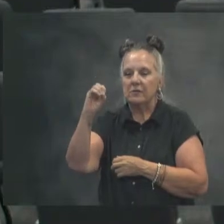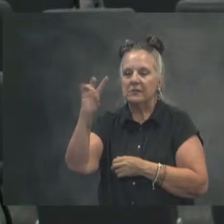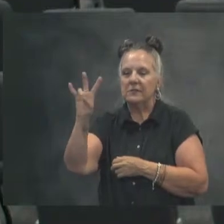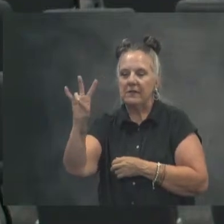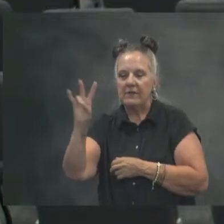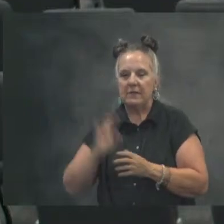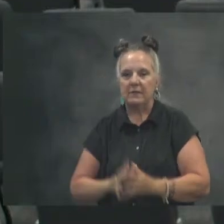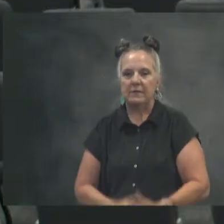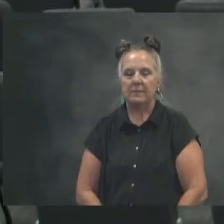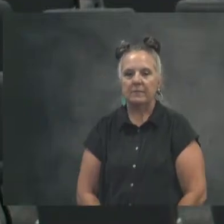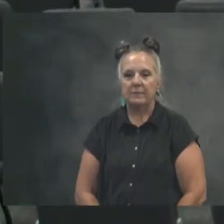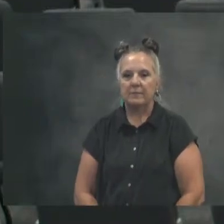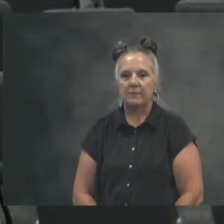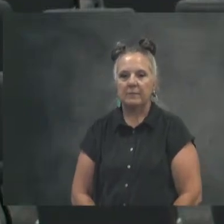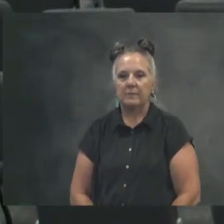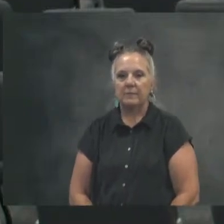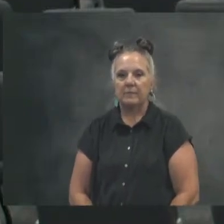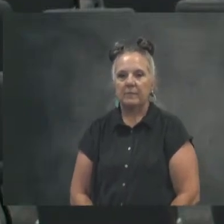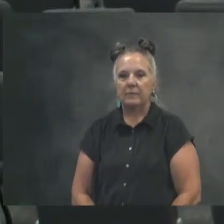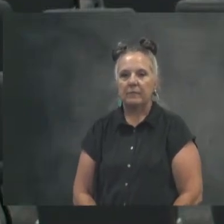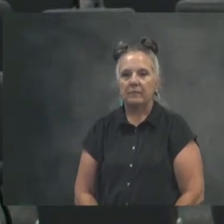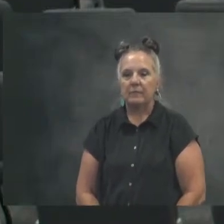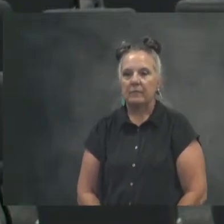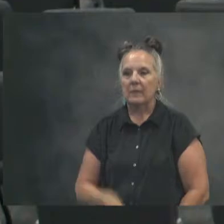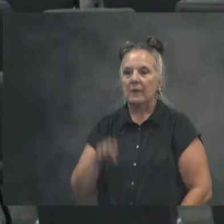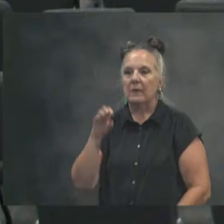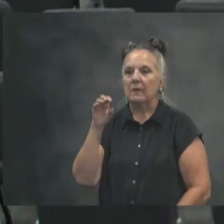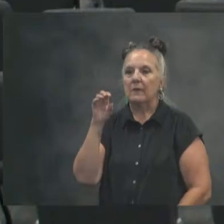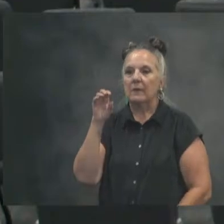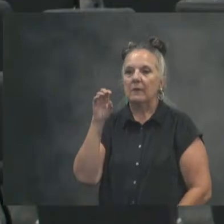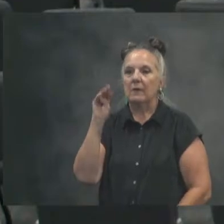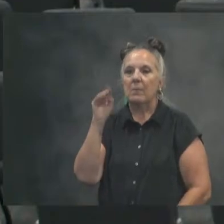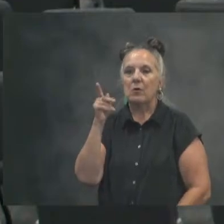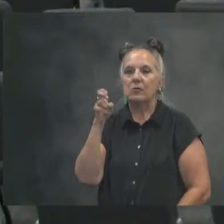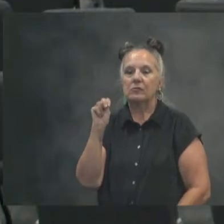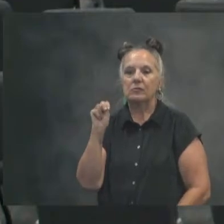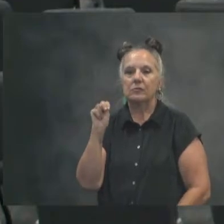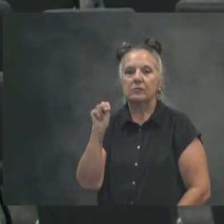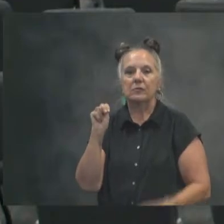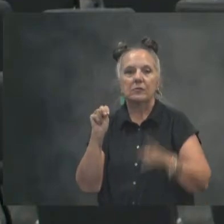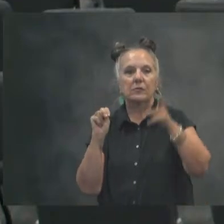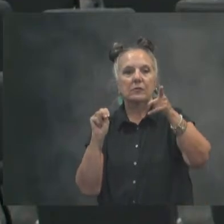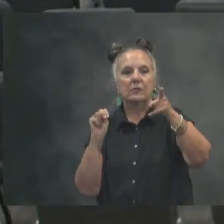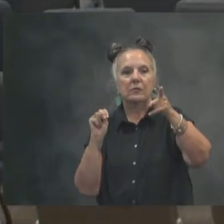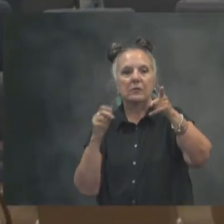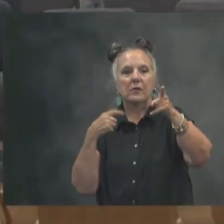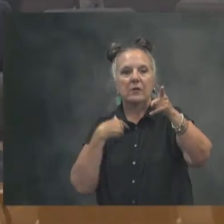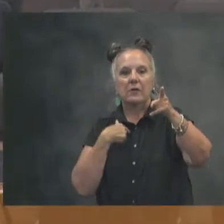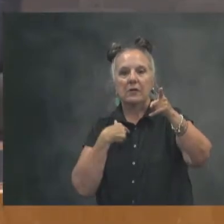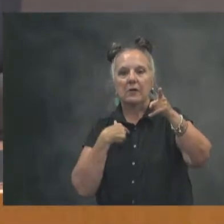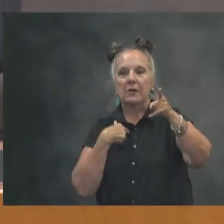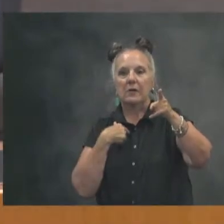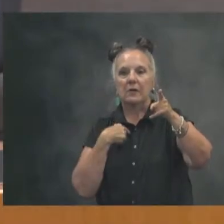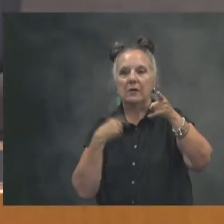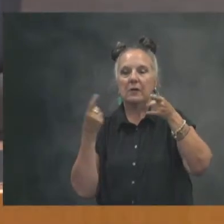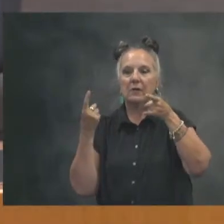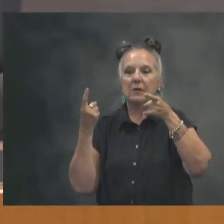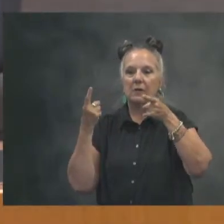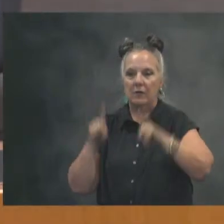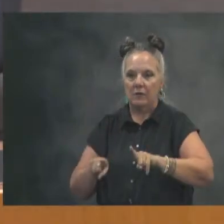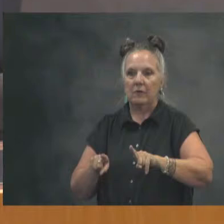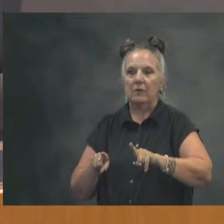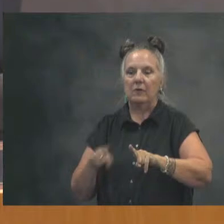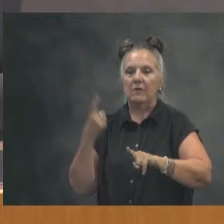2023-07. Is there a motion, please? President Williams, I move to approve the awards, renewals, and procurements